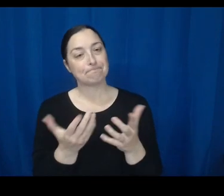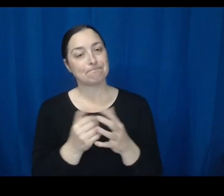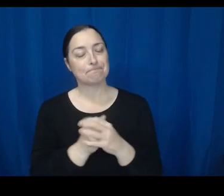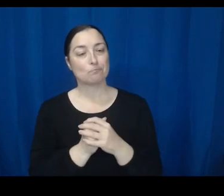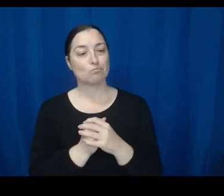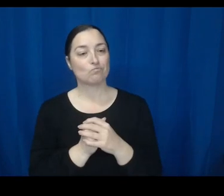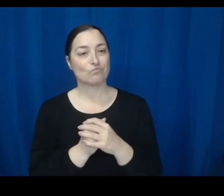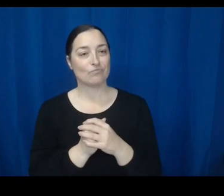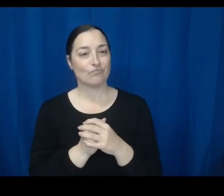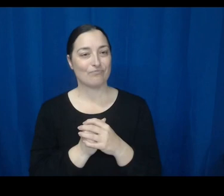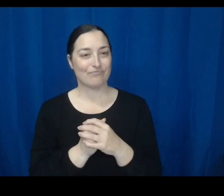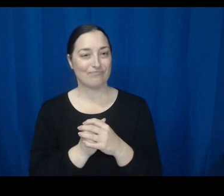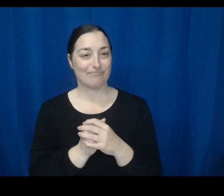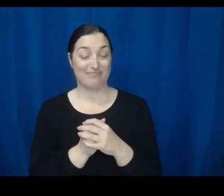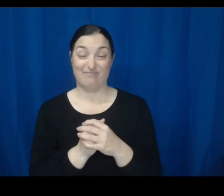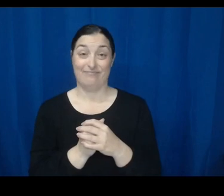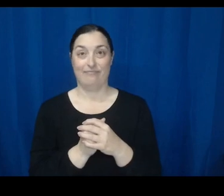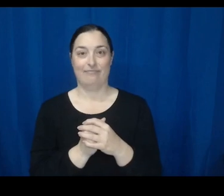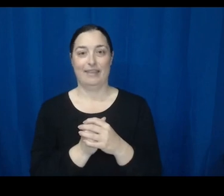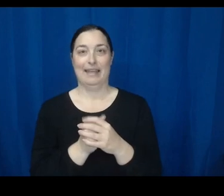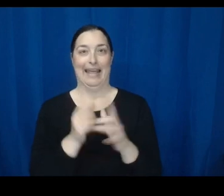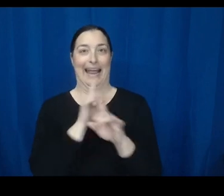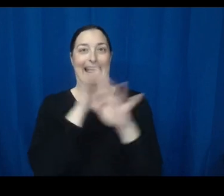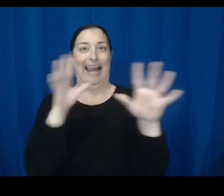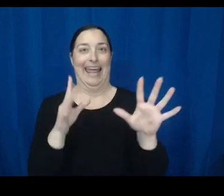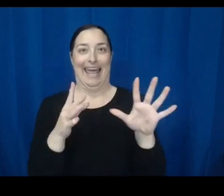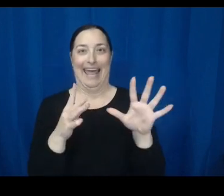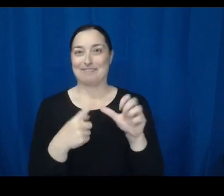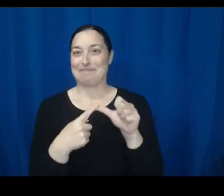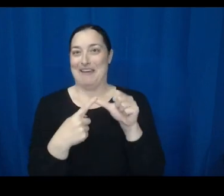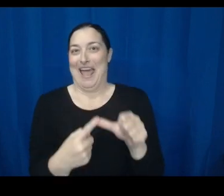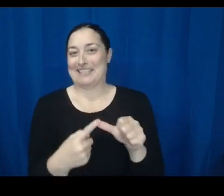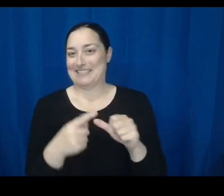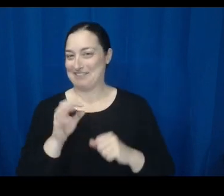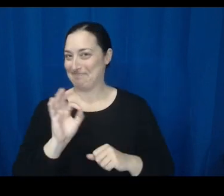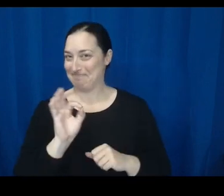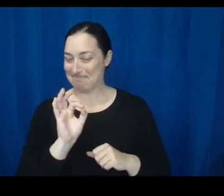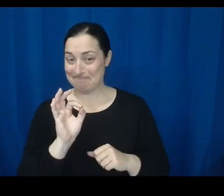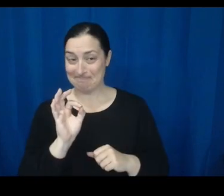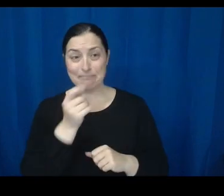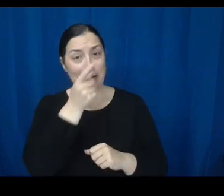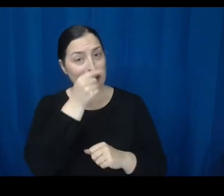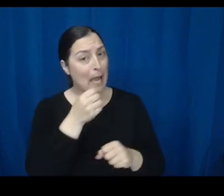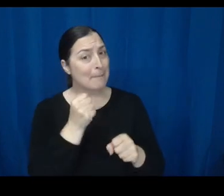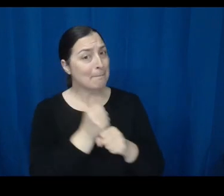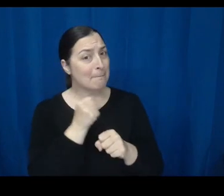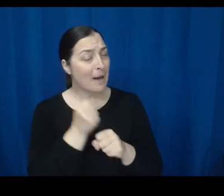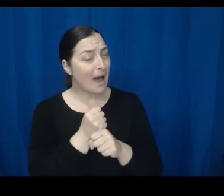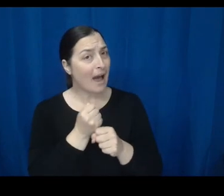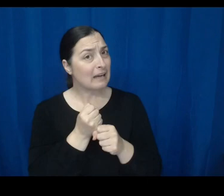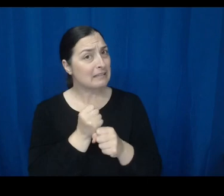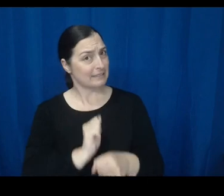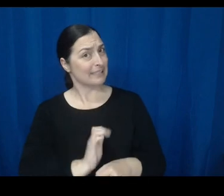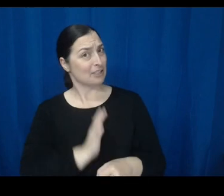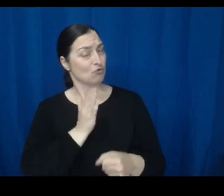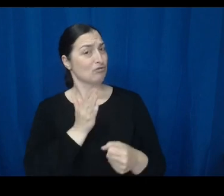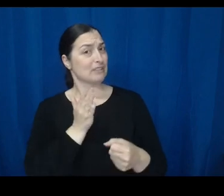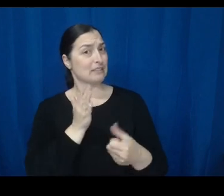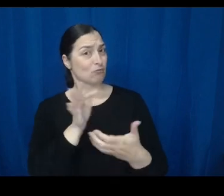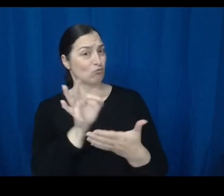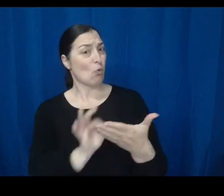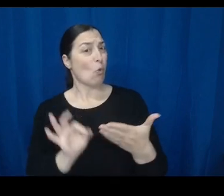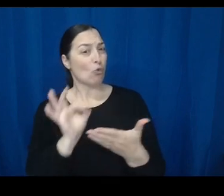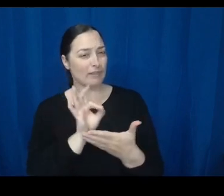I don't think there's any definitive reason. In fact, you can actually make some really interesting drawings if you want to loosen up and